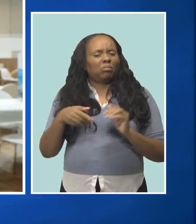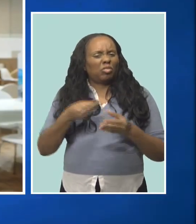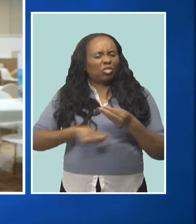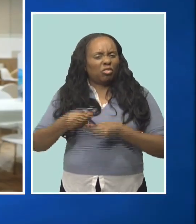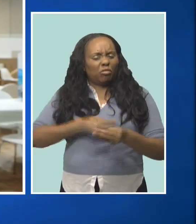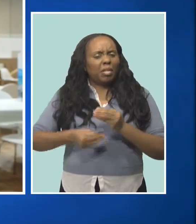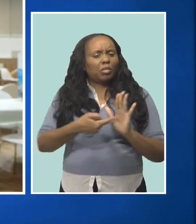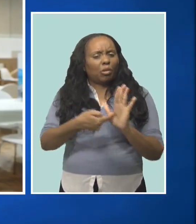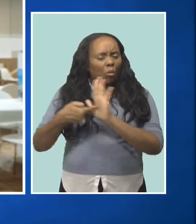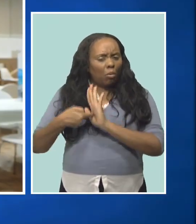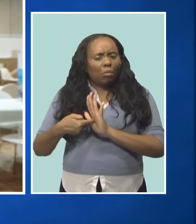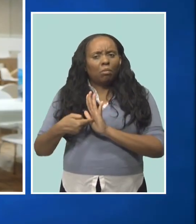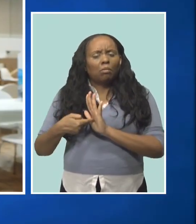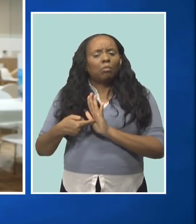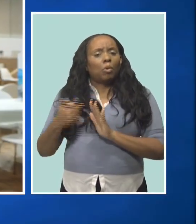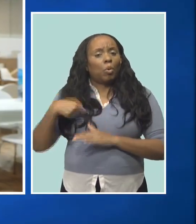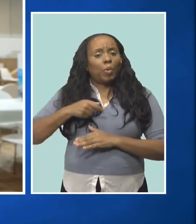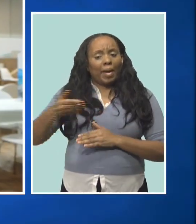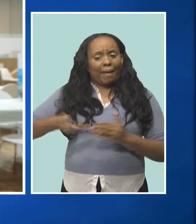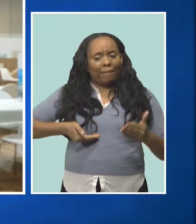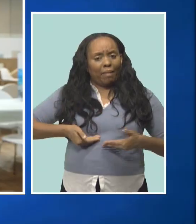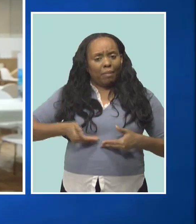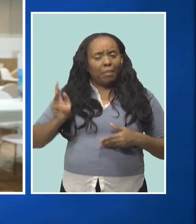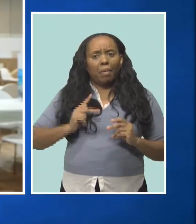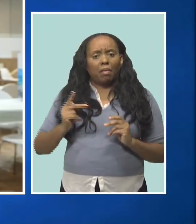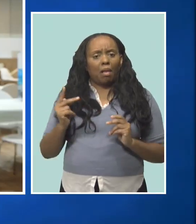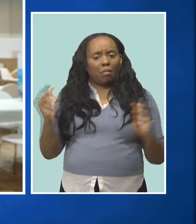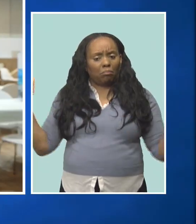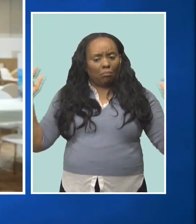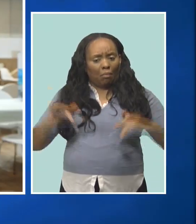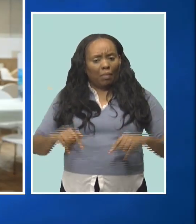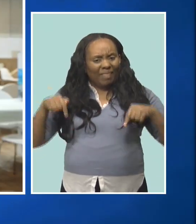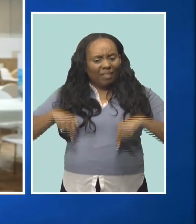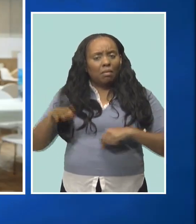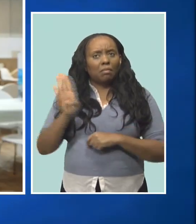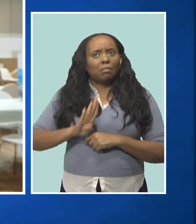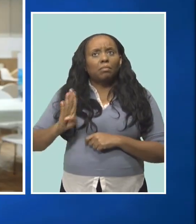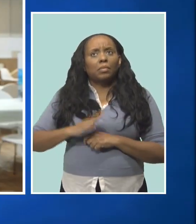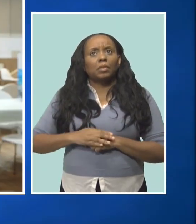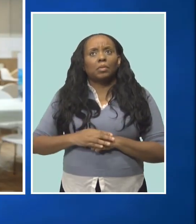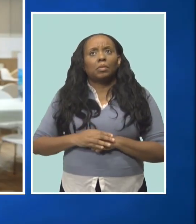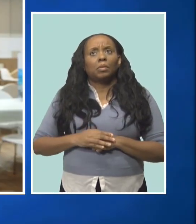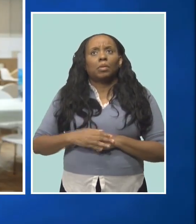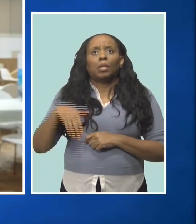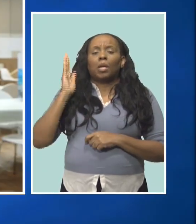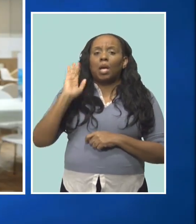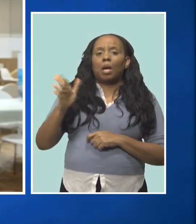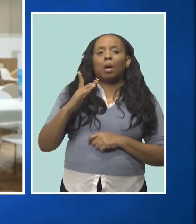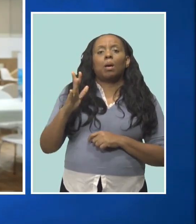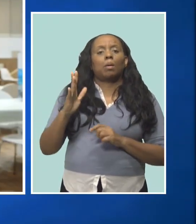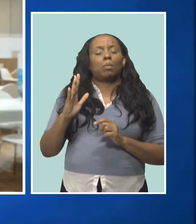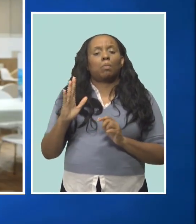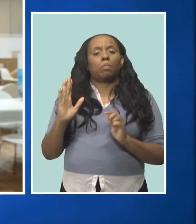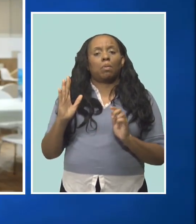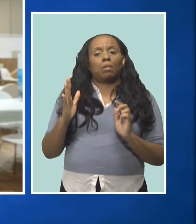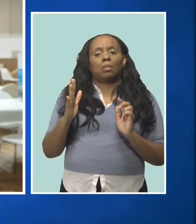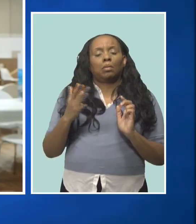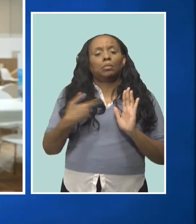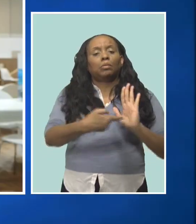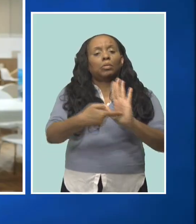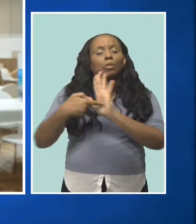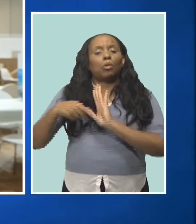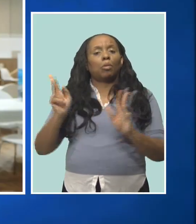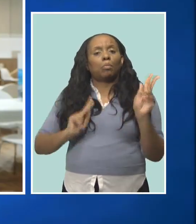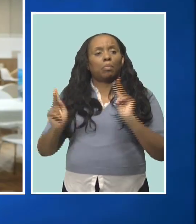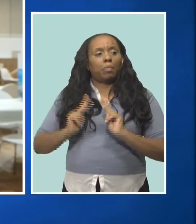from around the world to Barbados. So it is a focused show on the destination where we're inviting partners from around the world